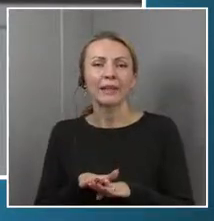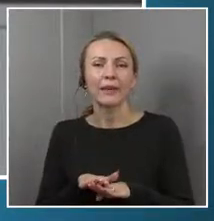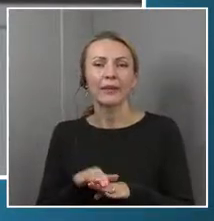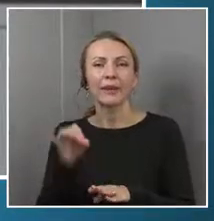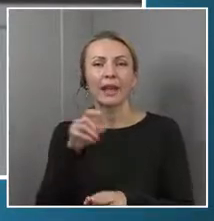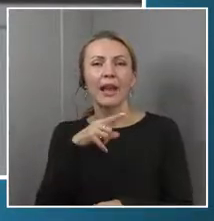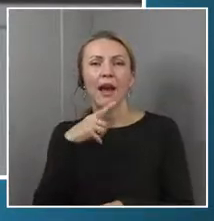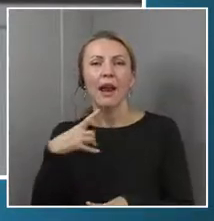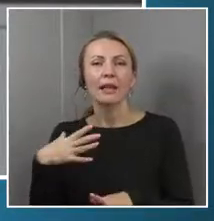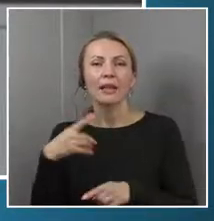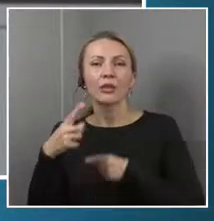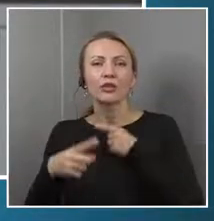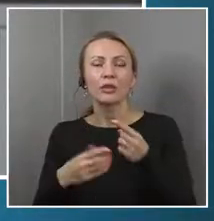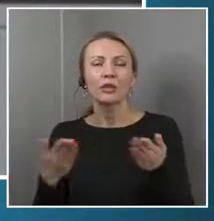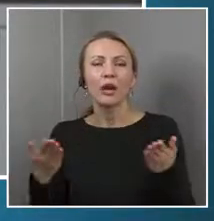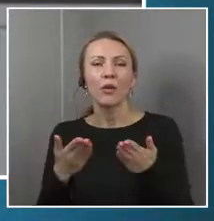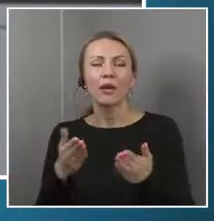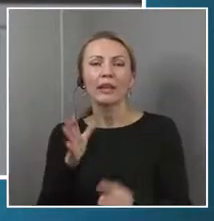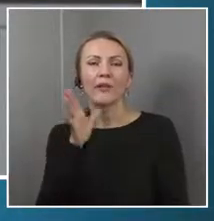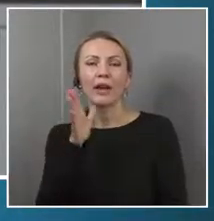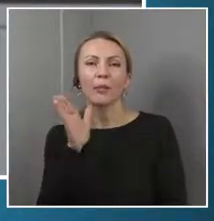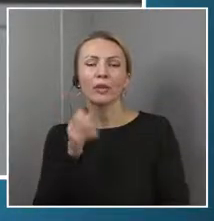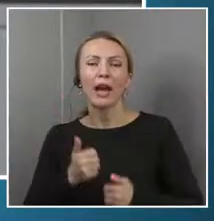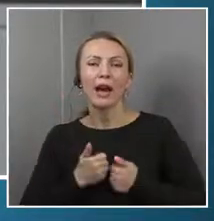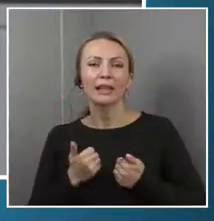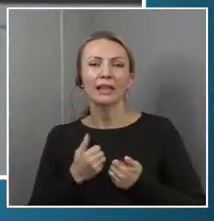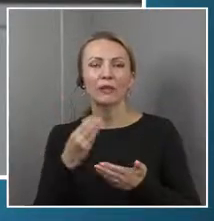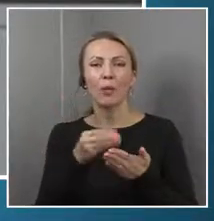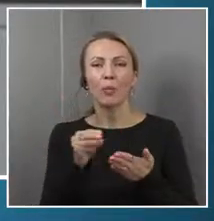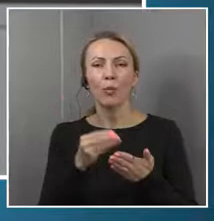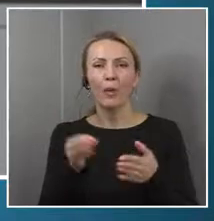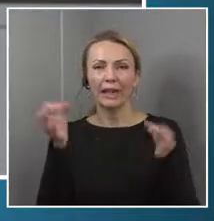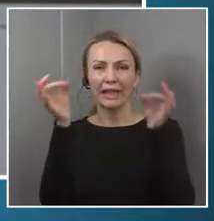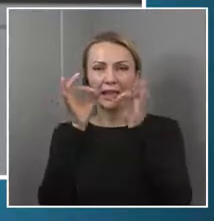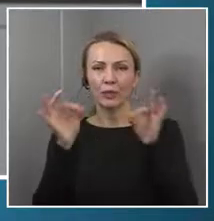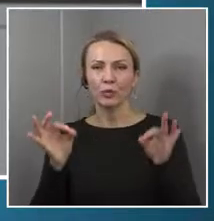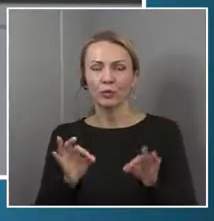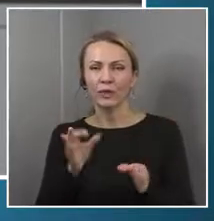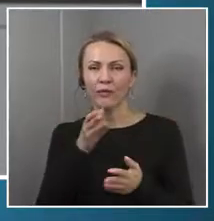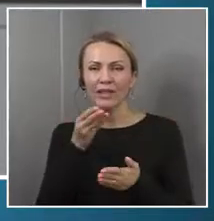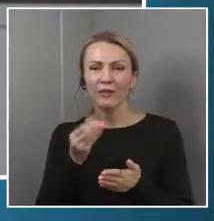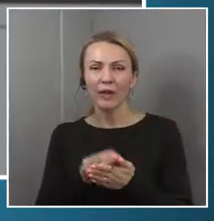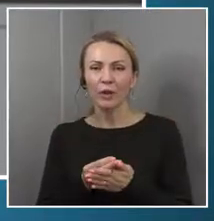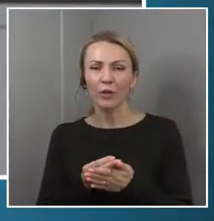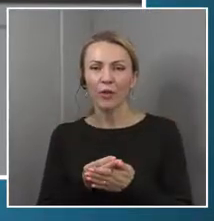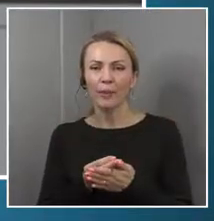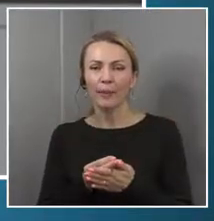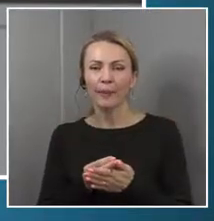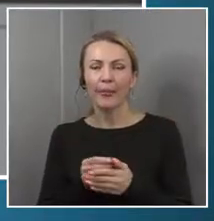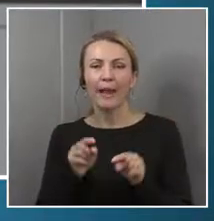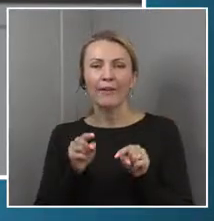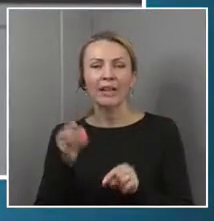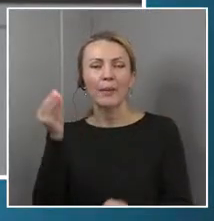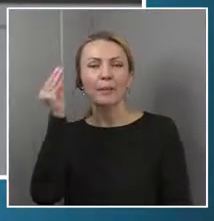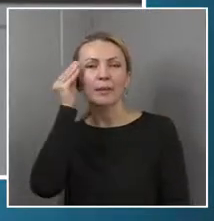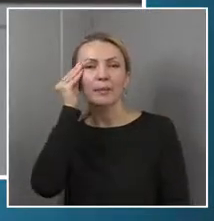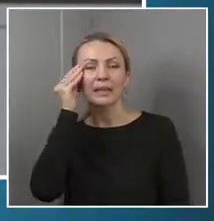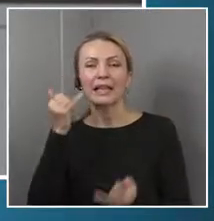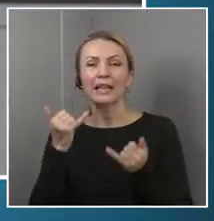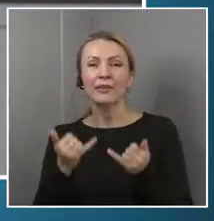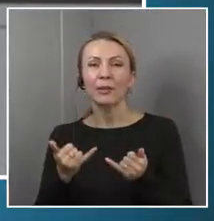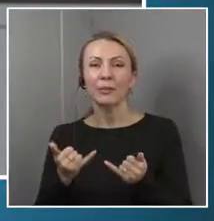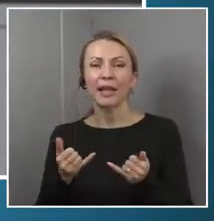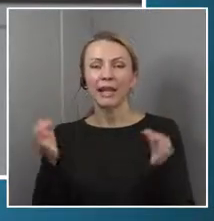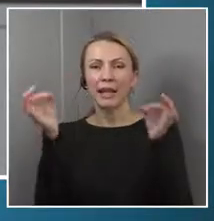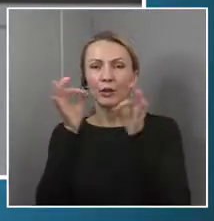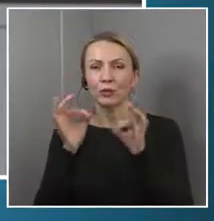That's what's going to happen in the future, and Russia will be buying art more, including local